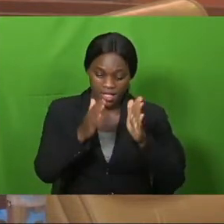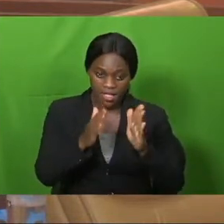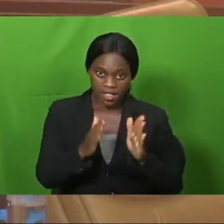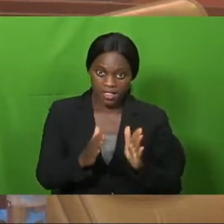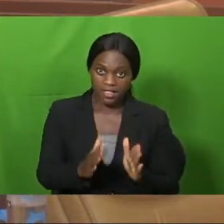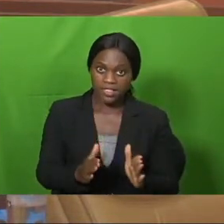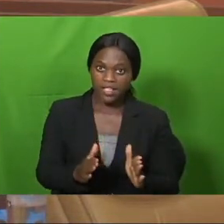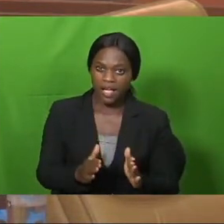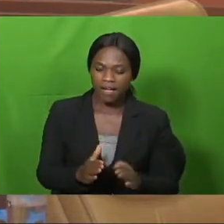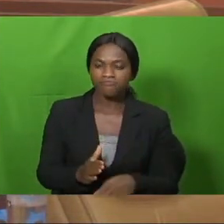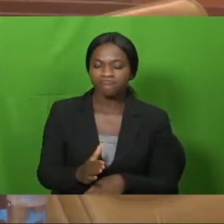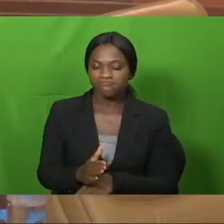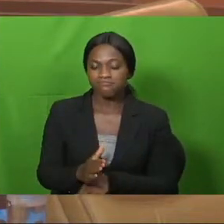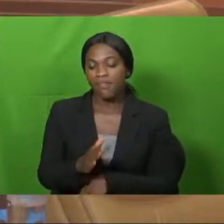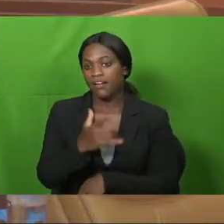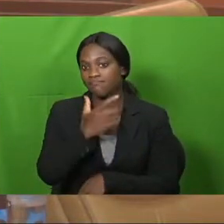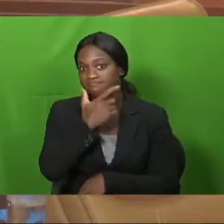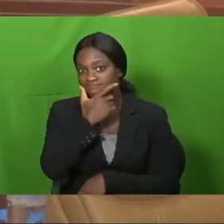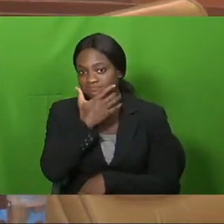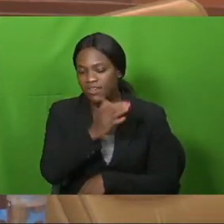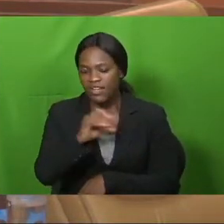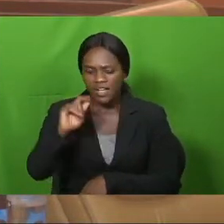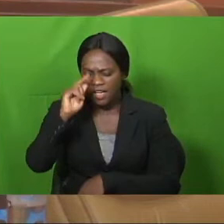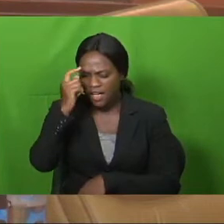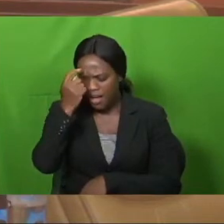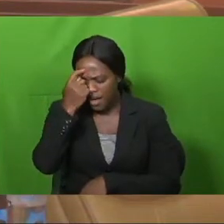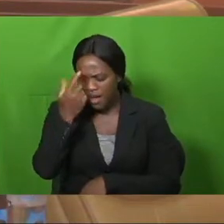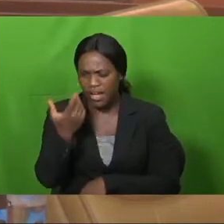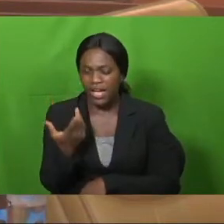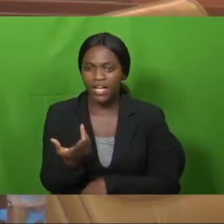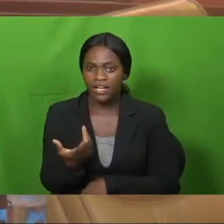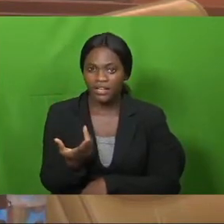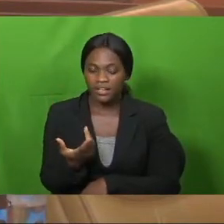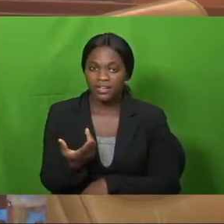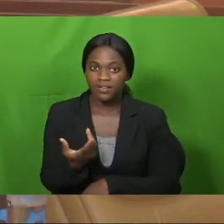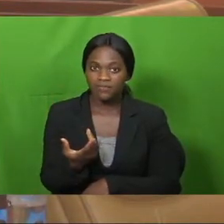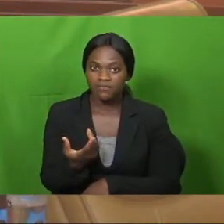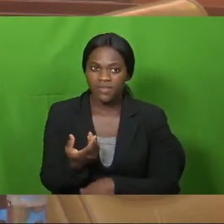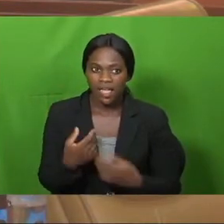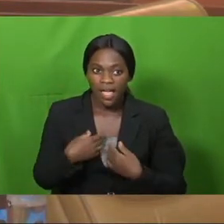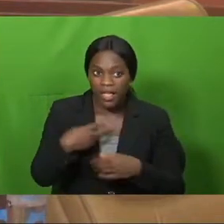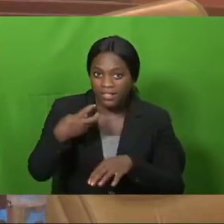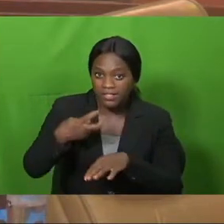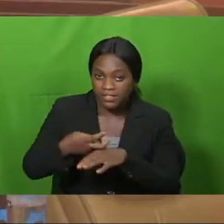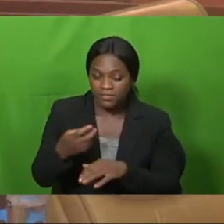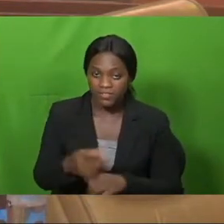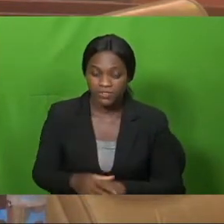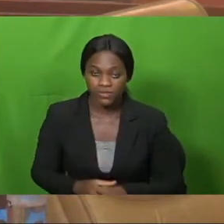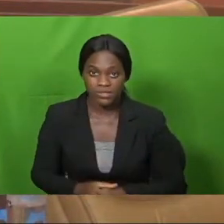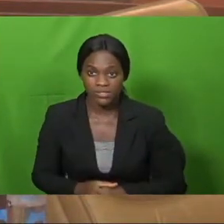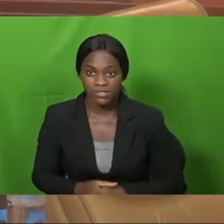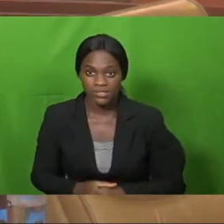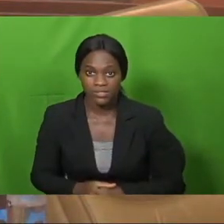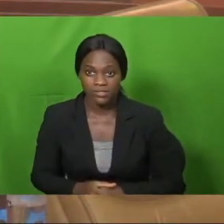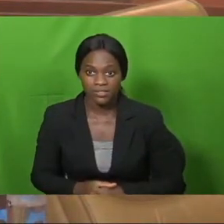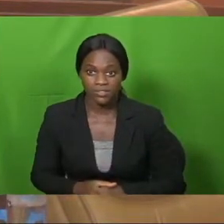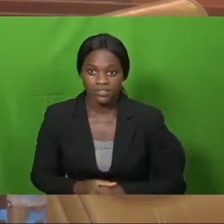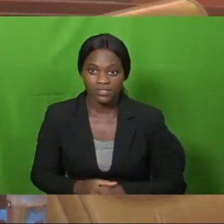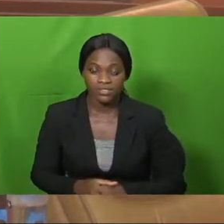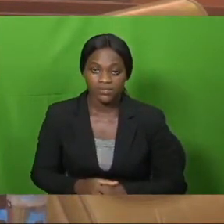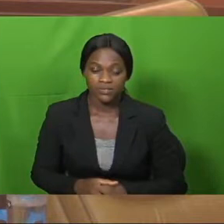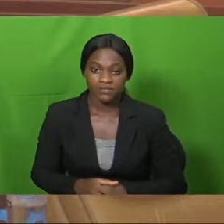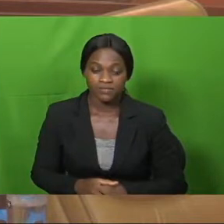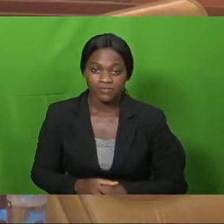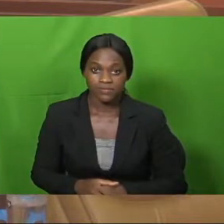Nana Addo Akufo-Addo and the government were up to the task. There's no denying the fact that the